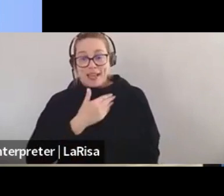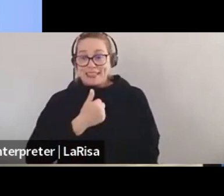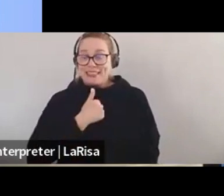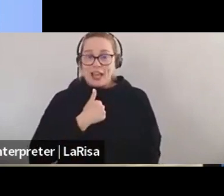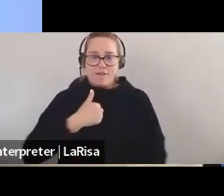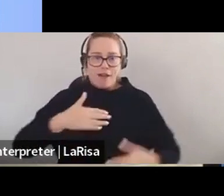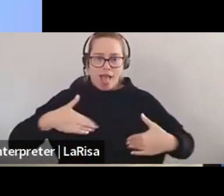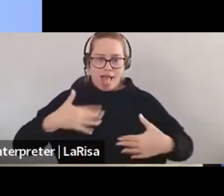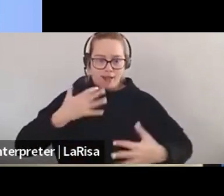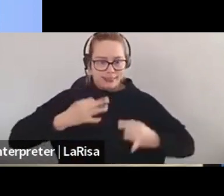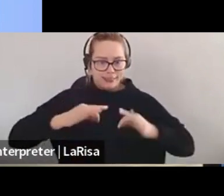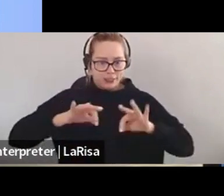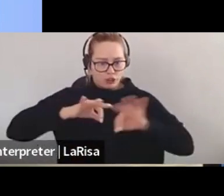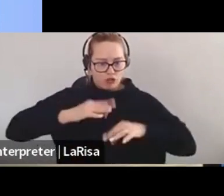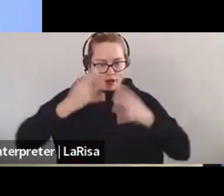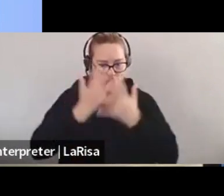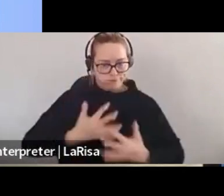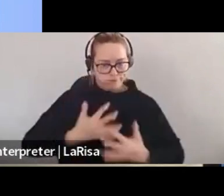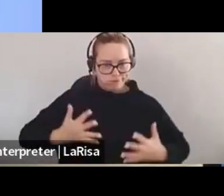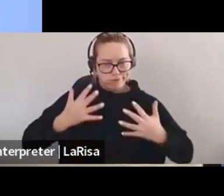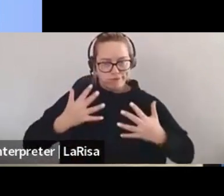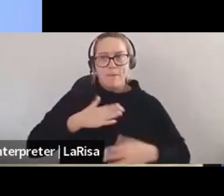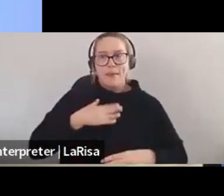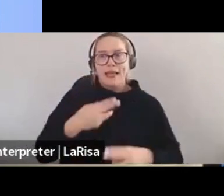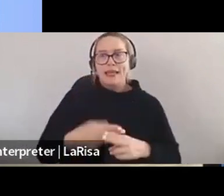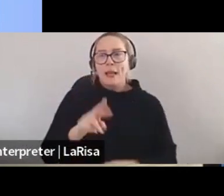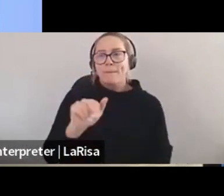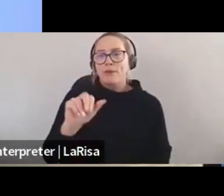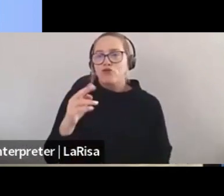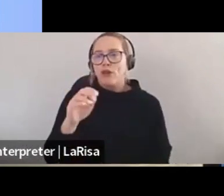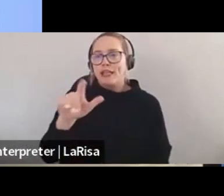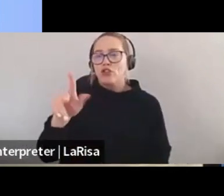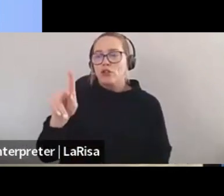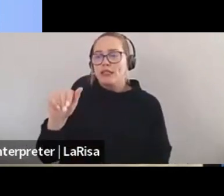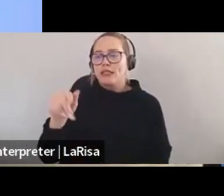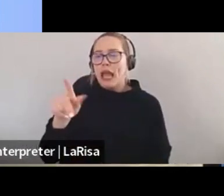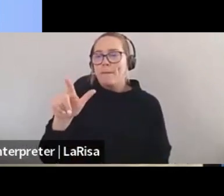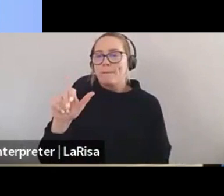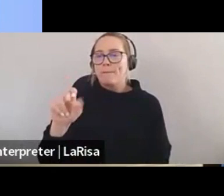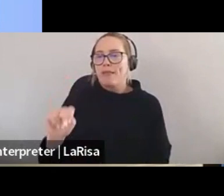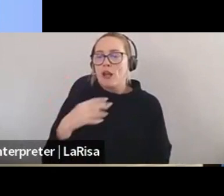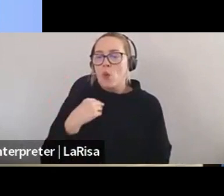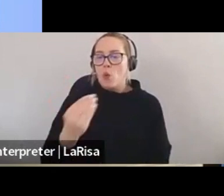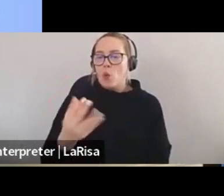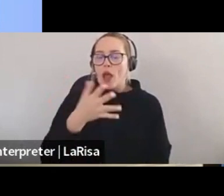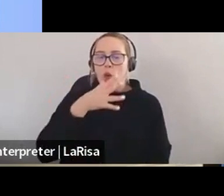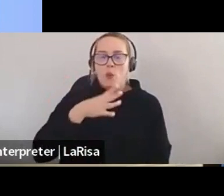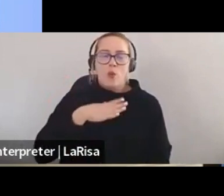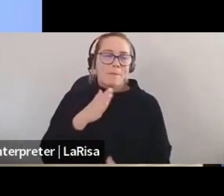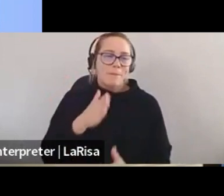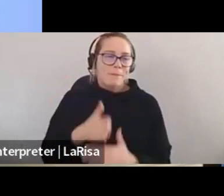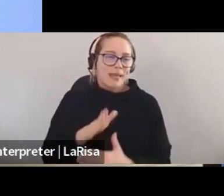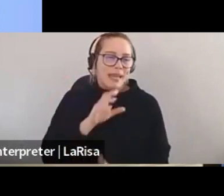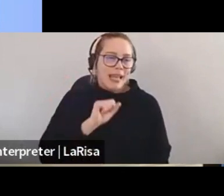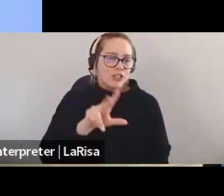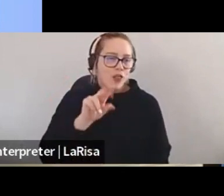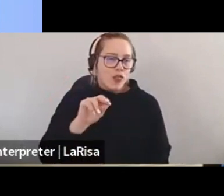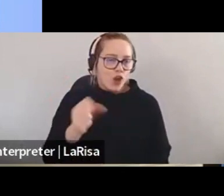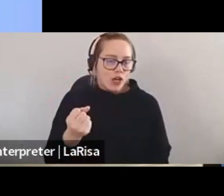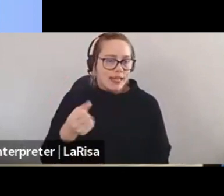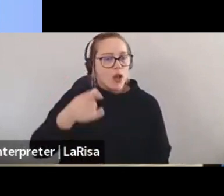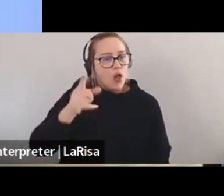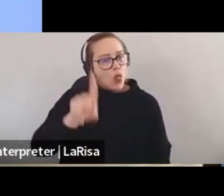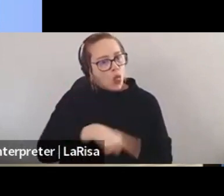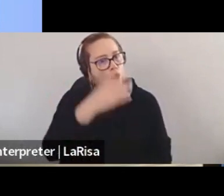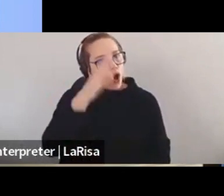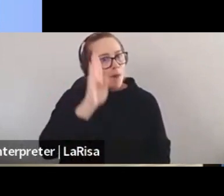as a quick visual description for myself, I don't think I did that. Again, my name is Rachel Kaplan. I am a